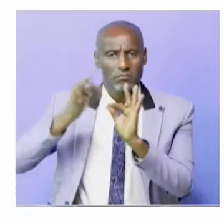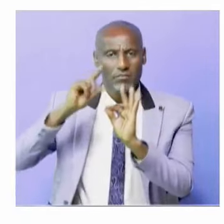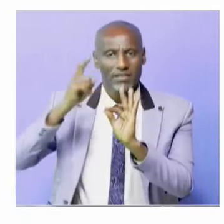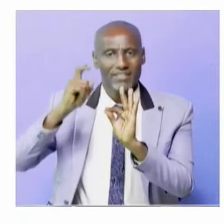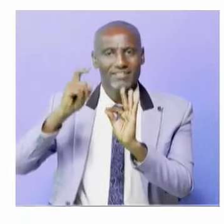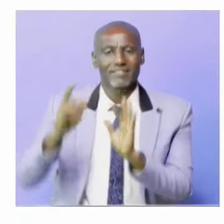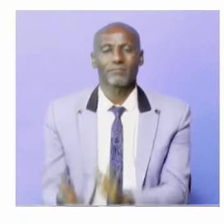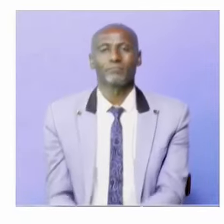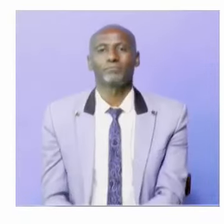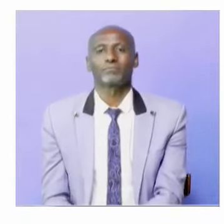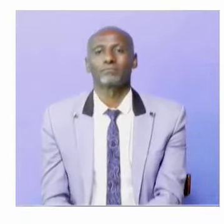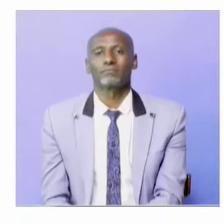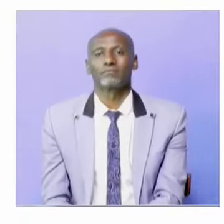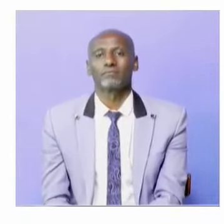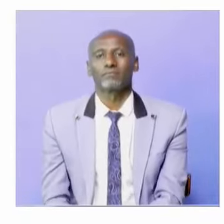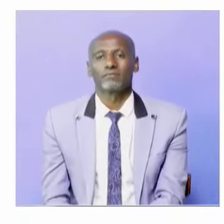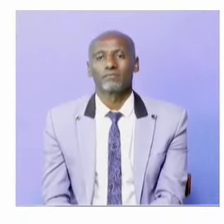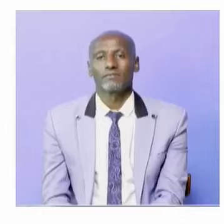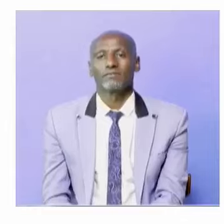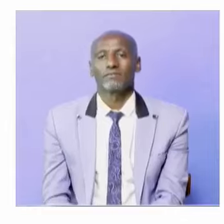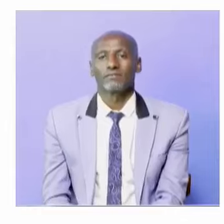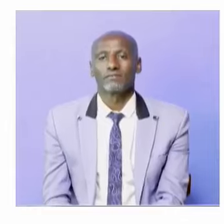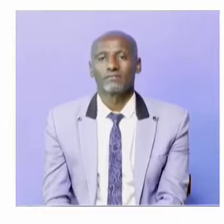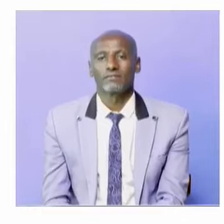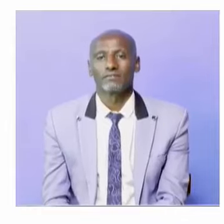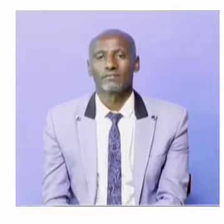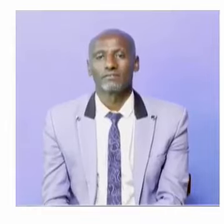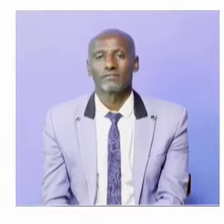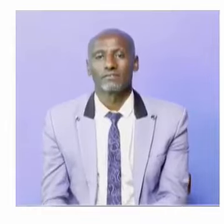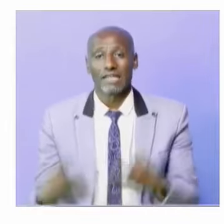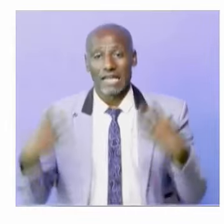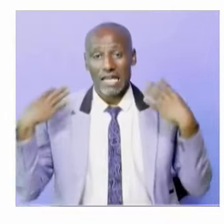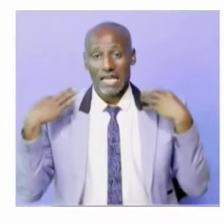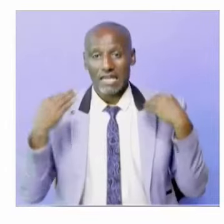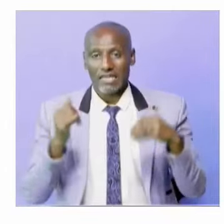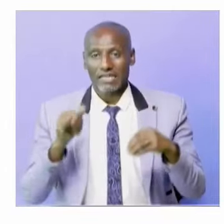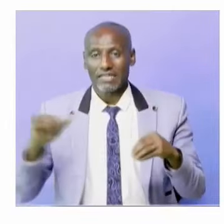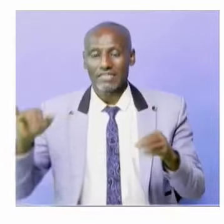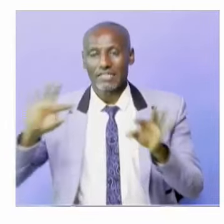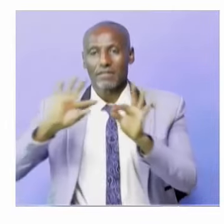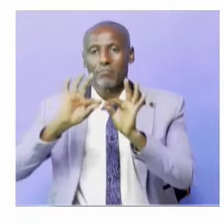Yeah? All right. Greeting means